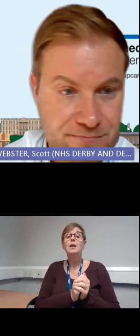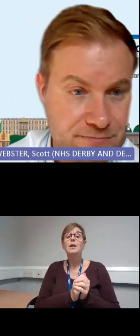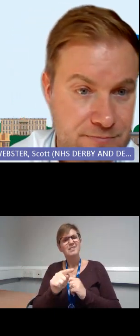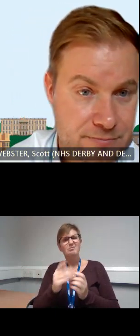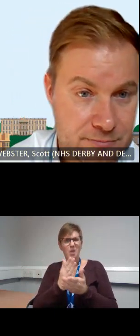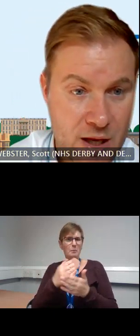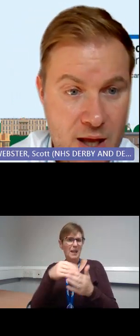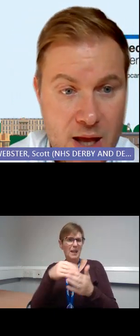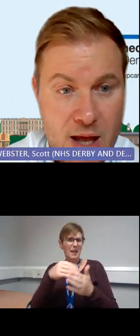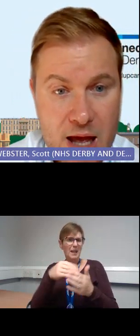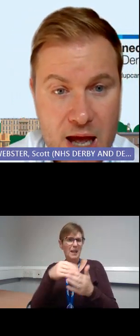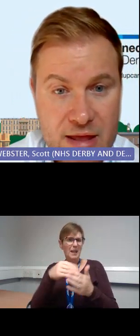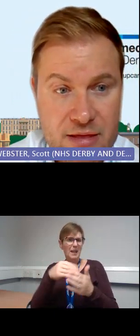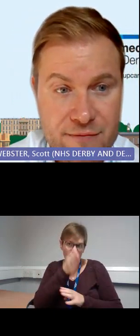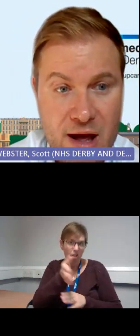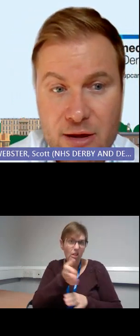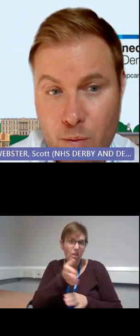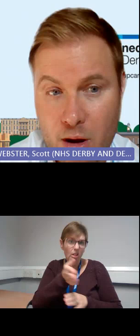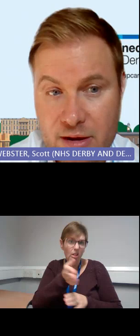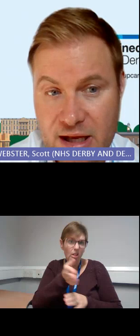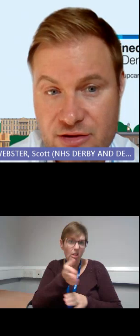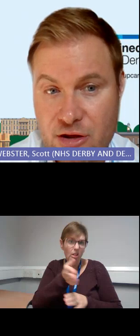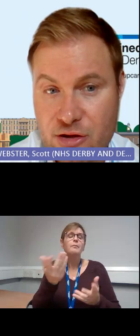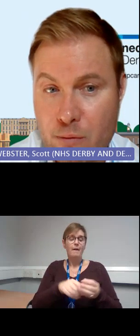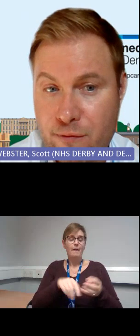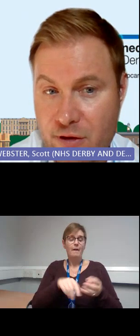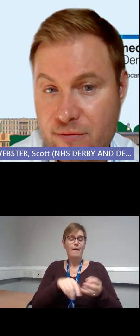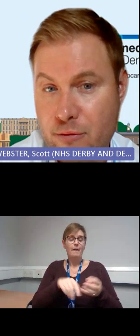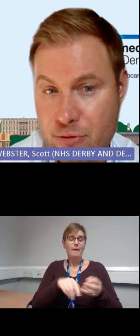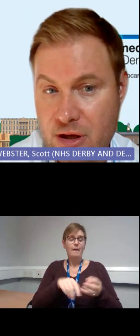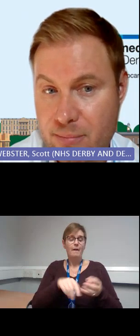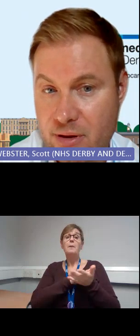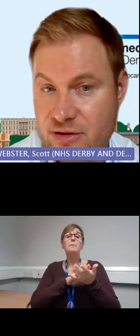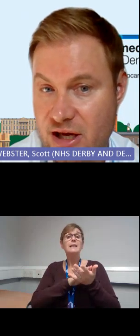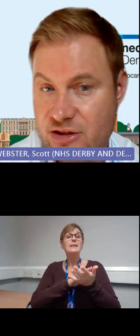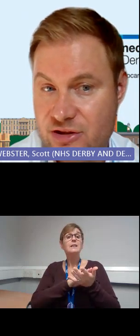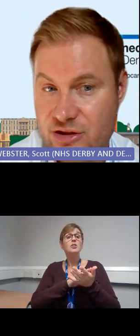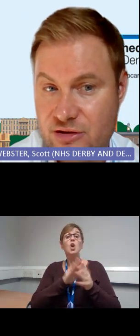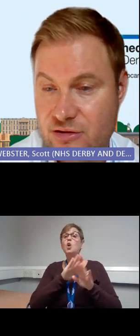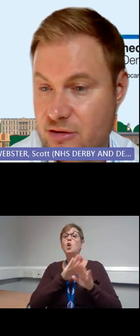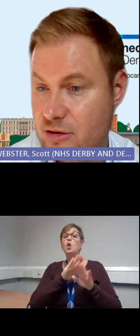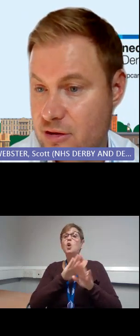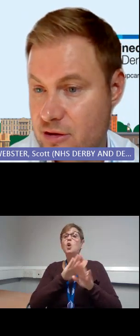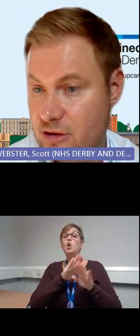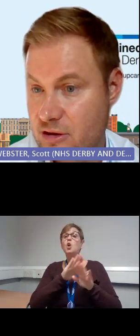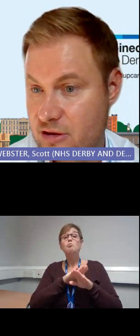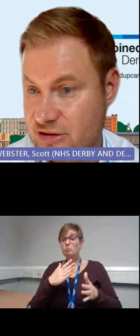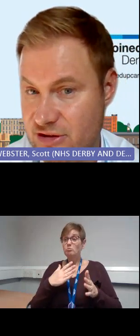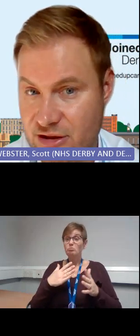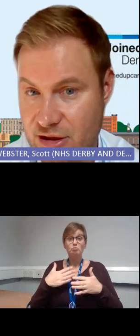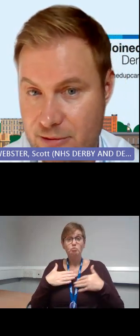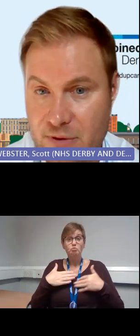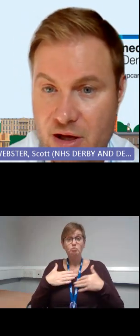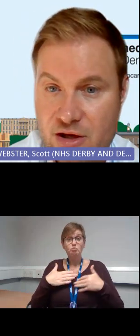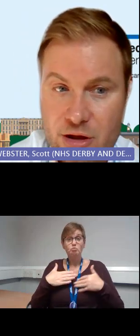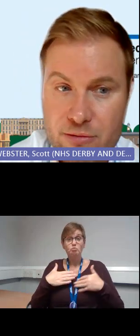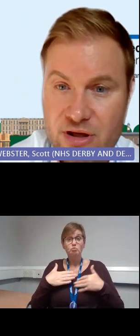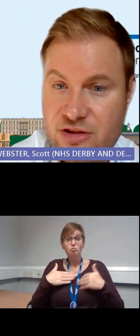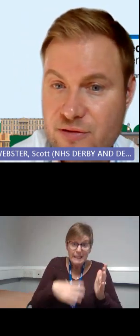settings. And then the final one is no further rehabilitation is